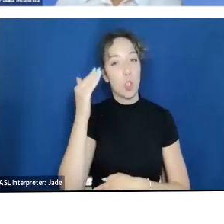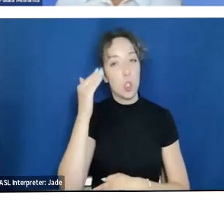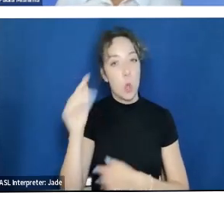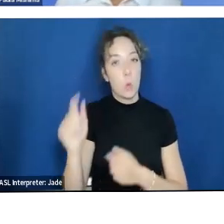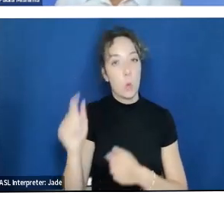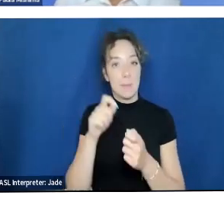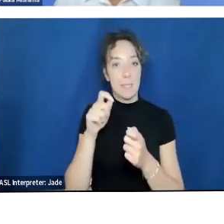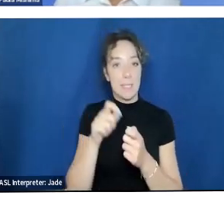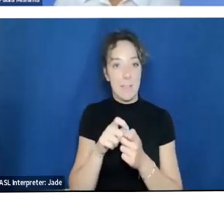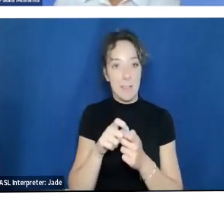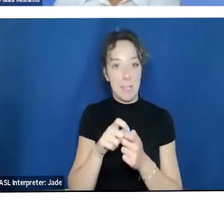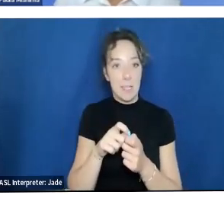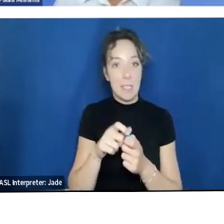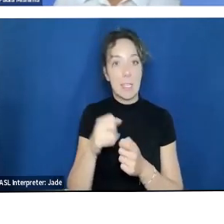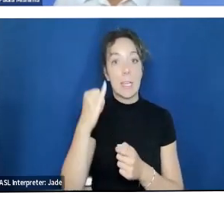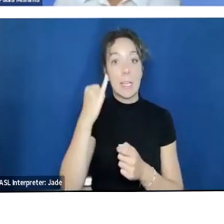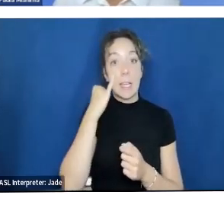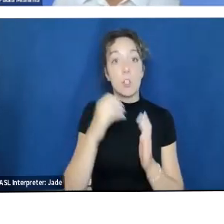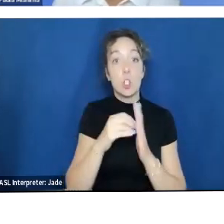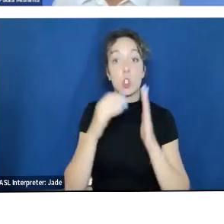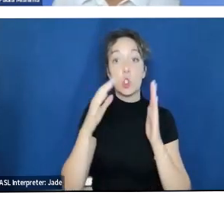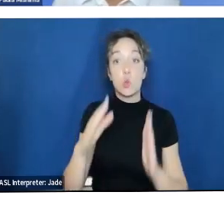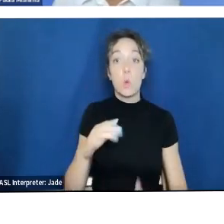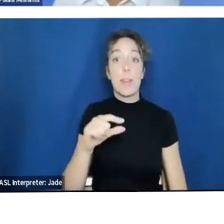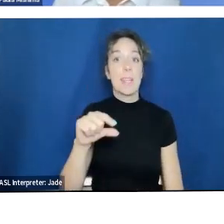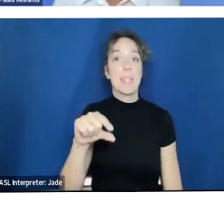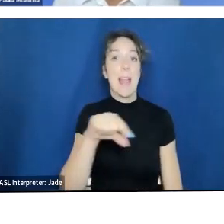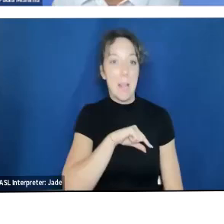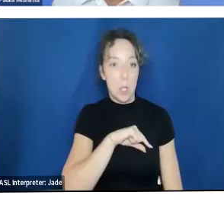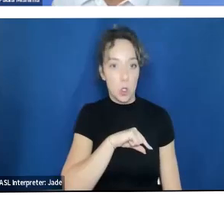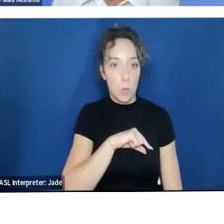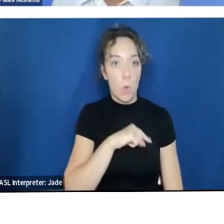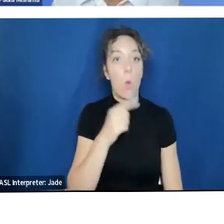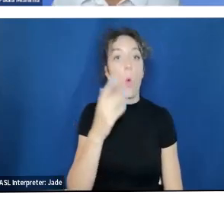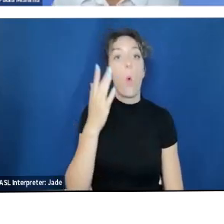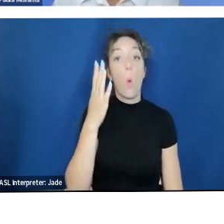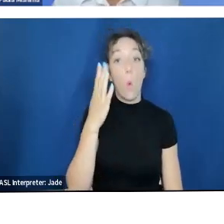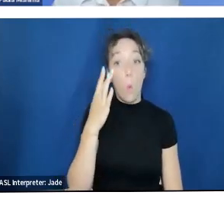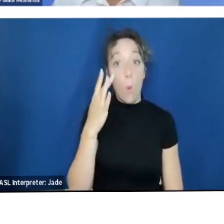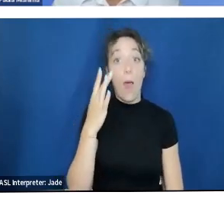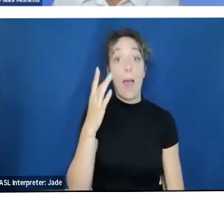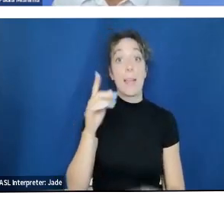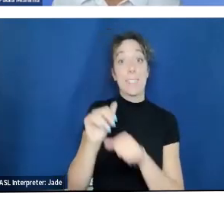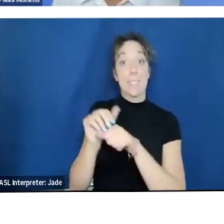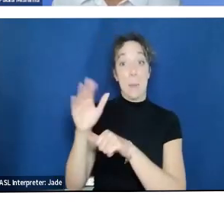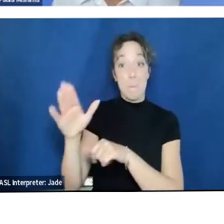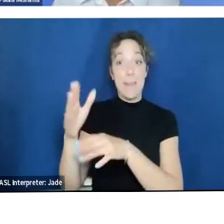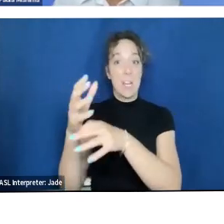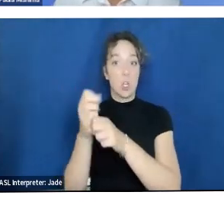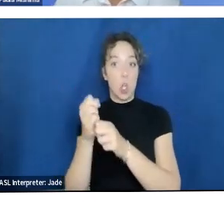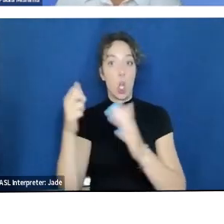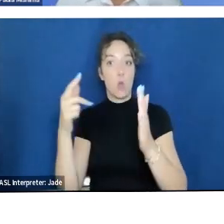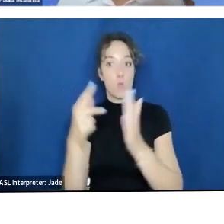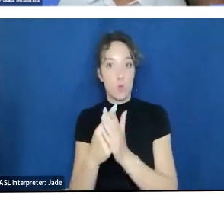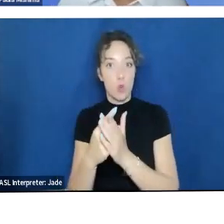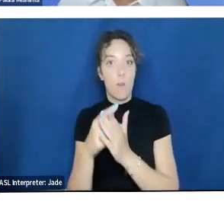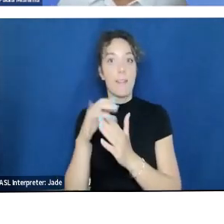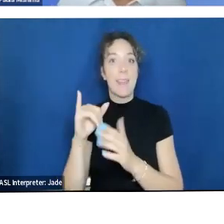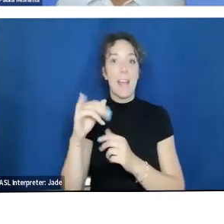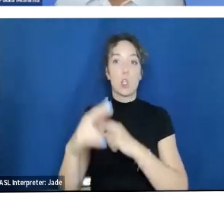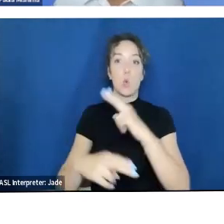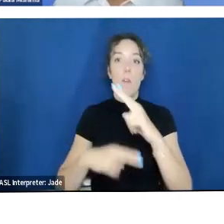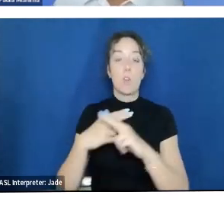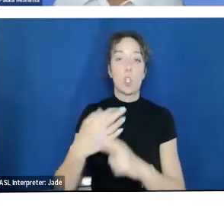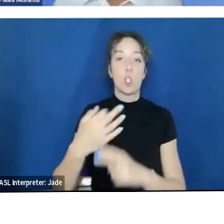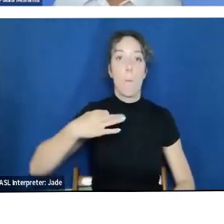student is eligible because they submitted and got it approved universal benefits application, which was